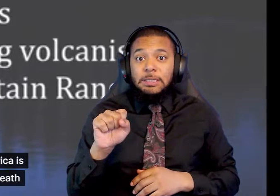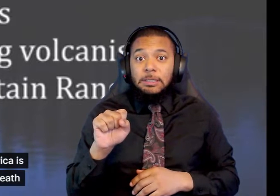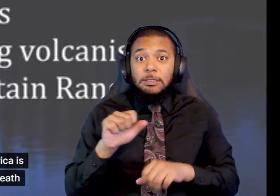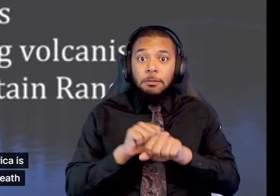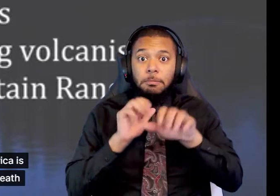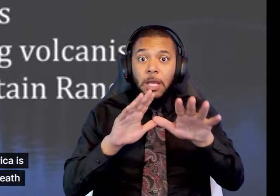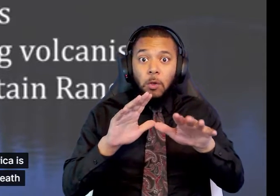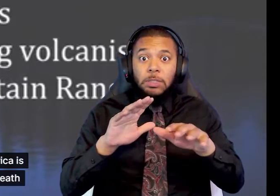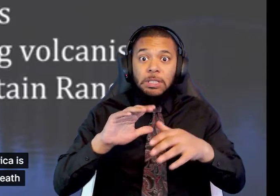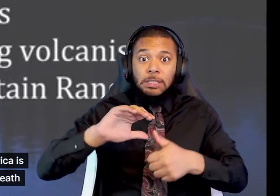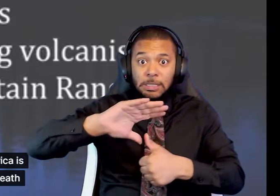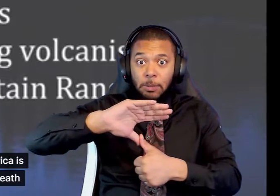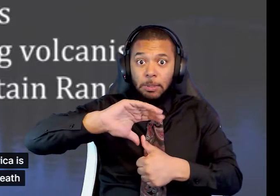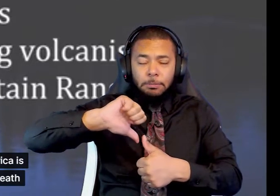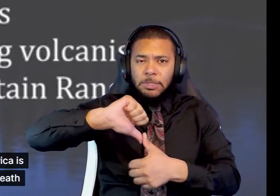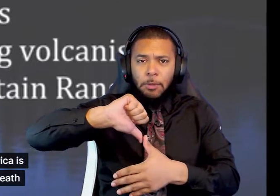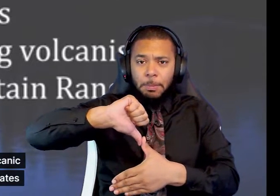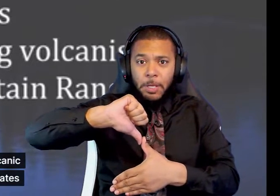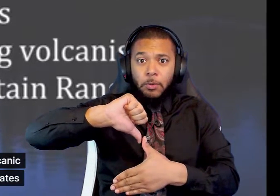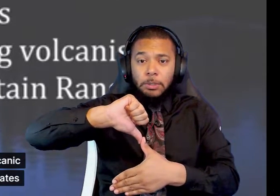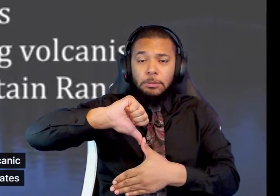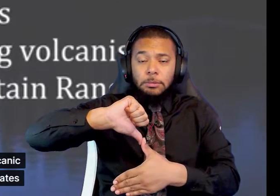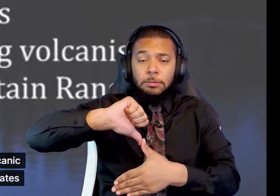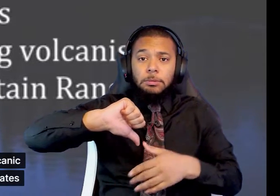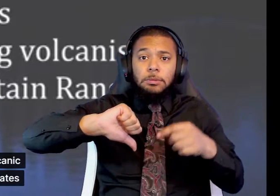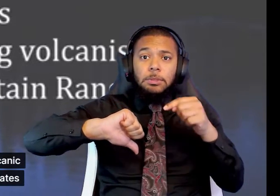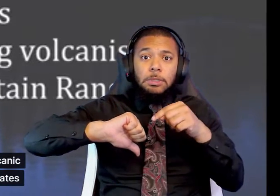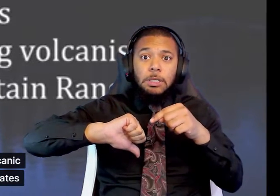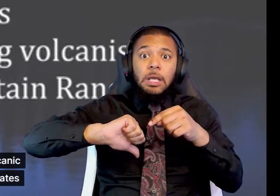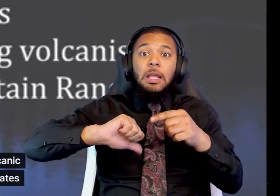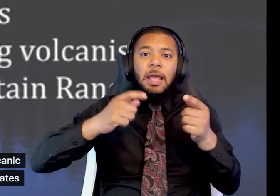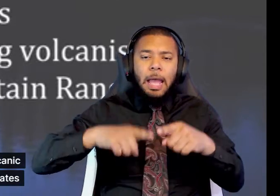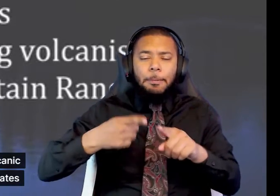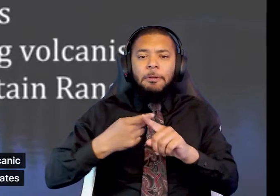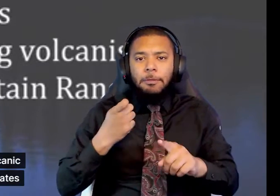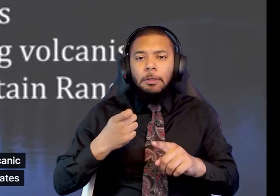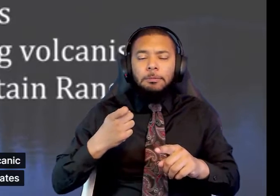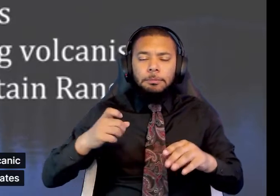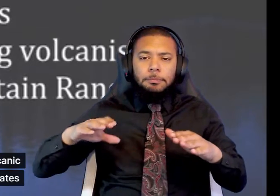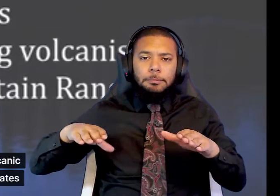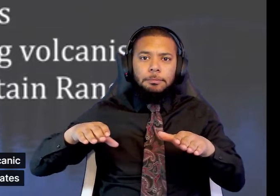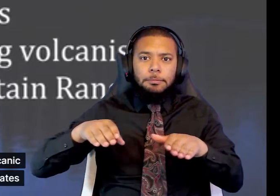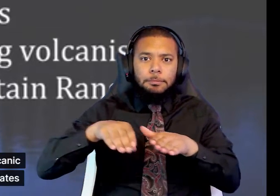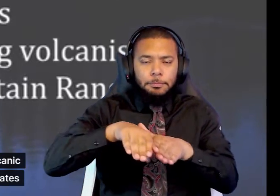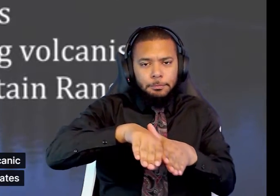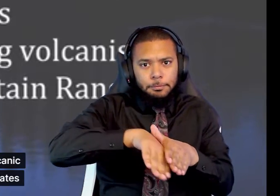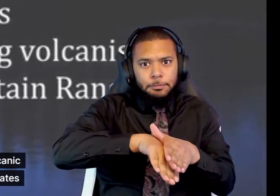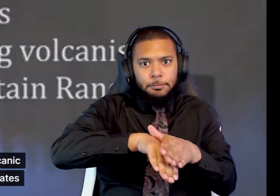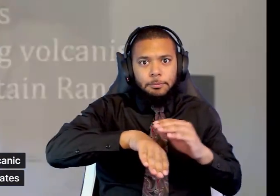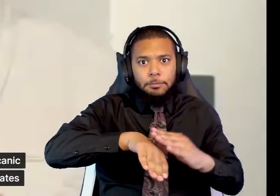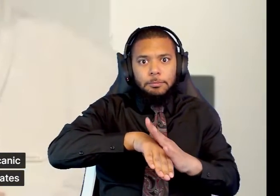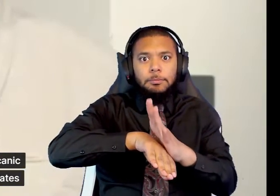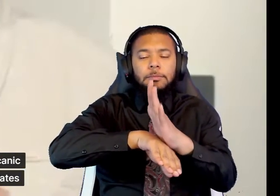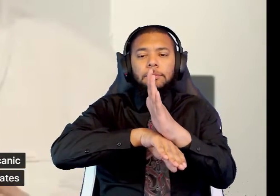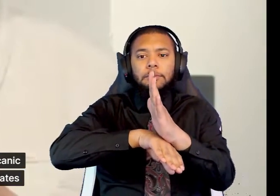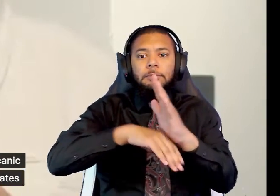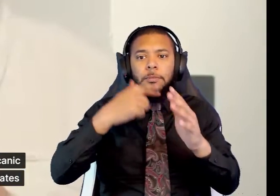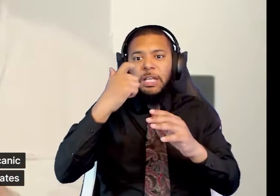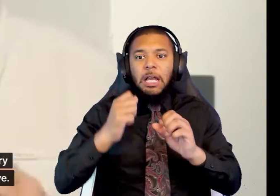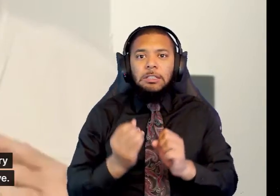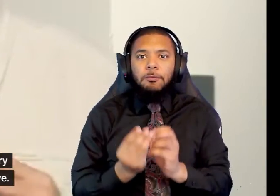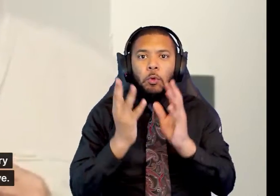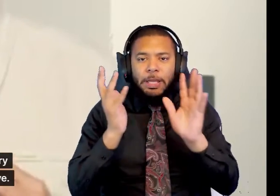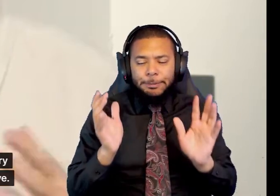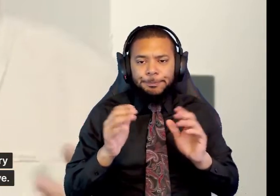result of oceanic crust diving beneath continental crust, resulting in volcanic activity. When ocean and